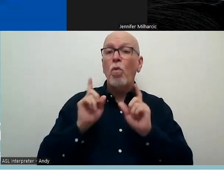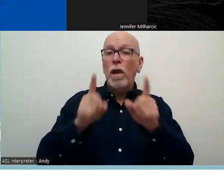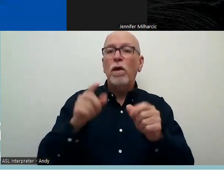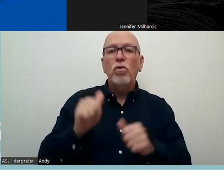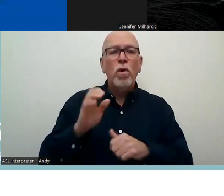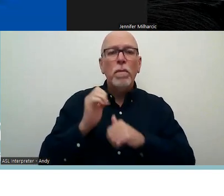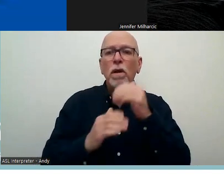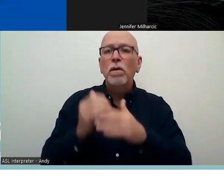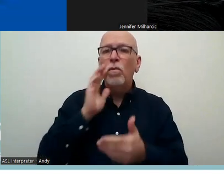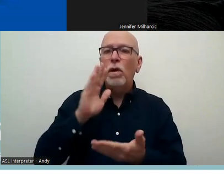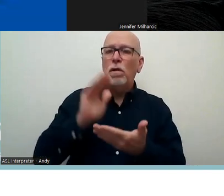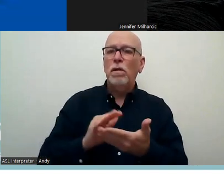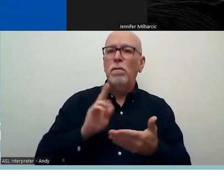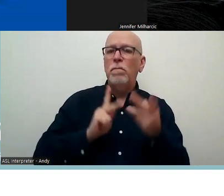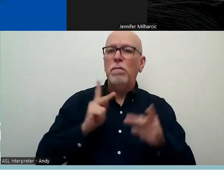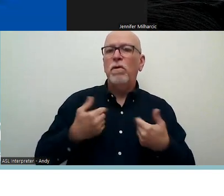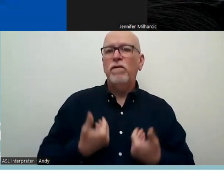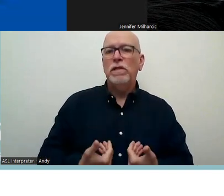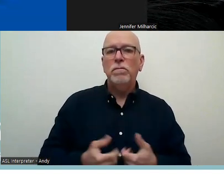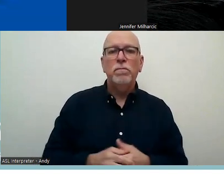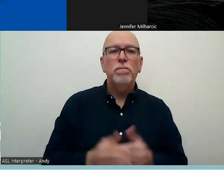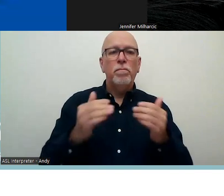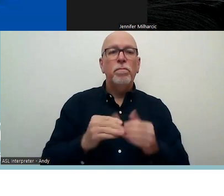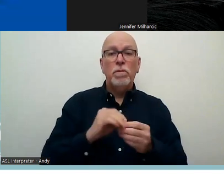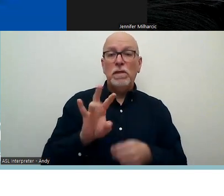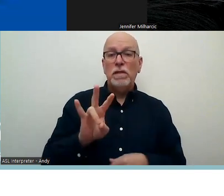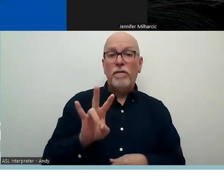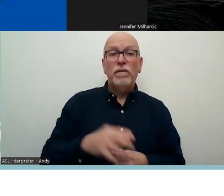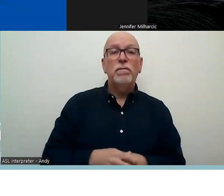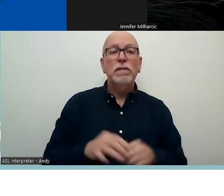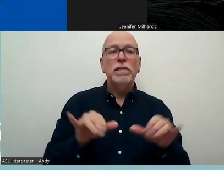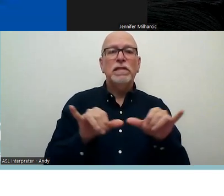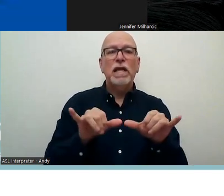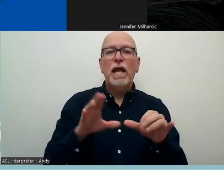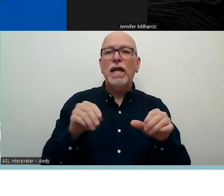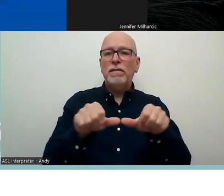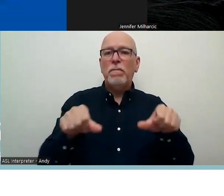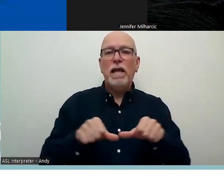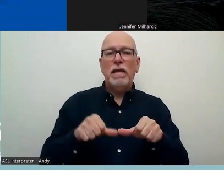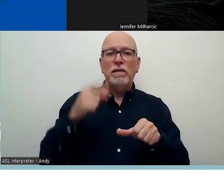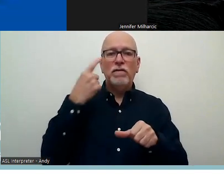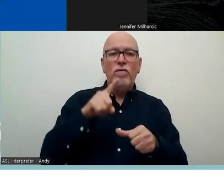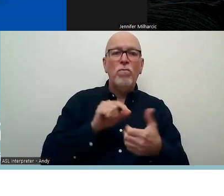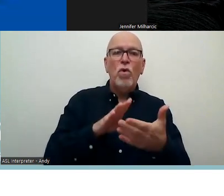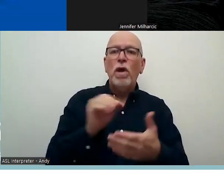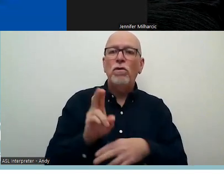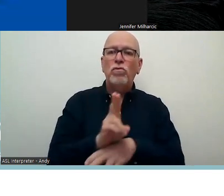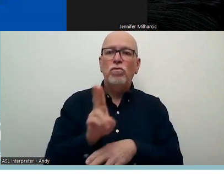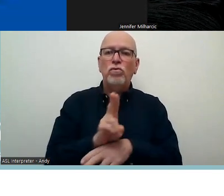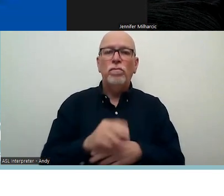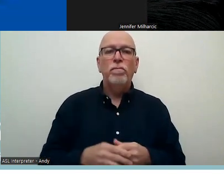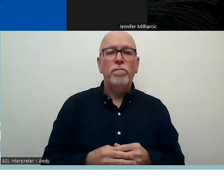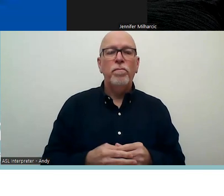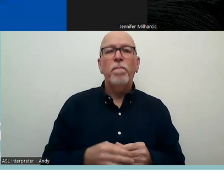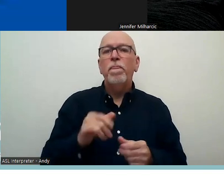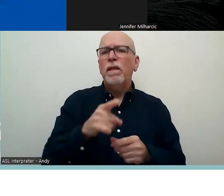and reduce fatigue principle 7. size and space for approach and use this is